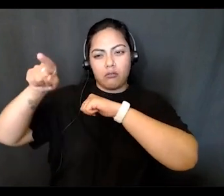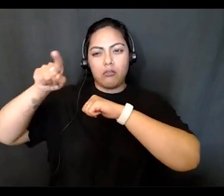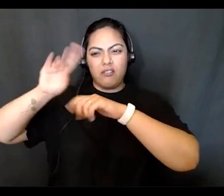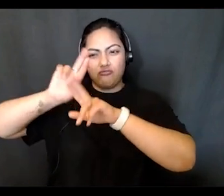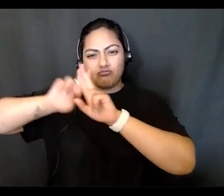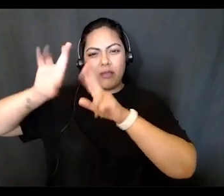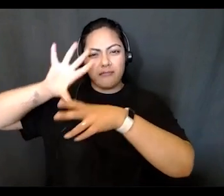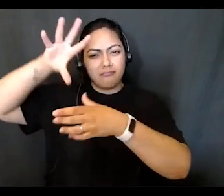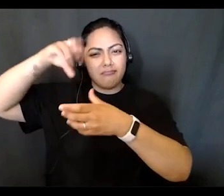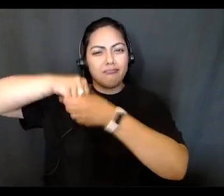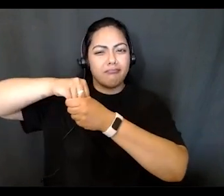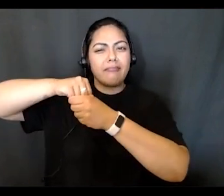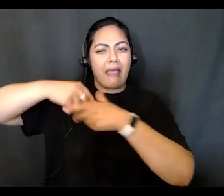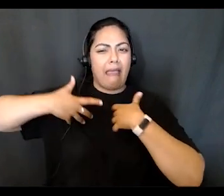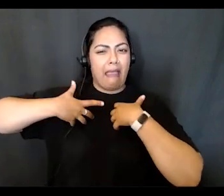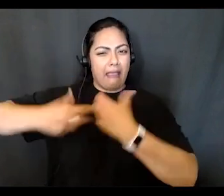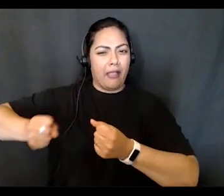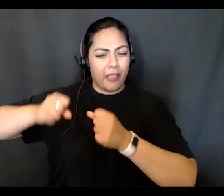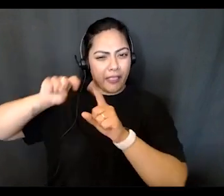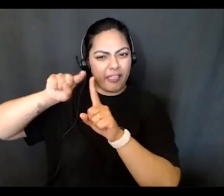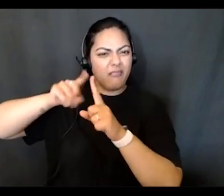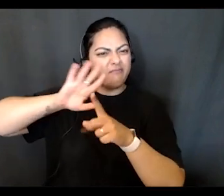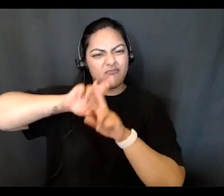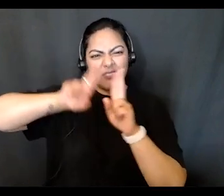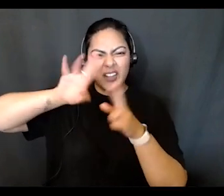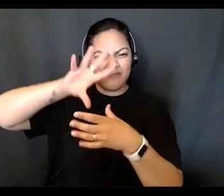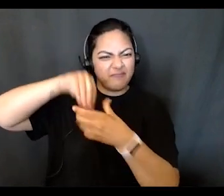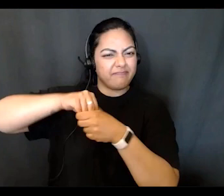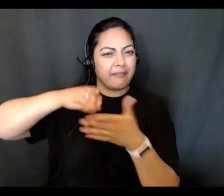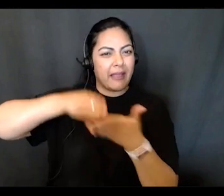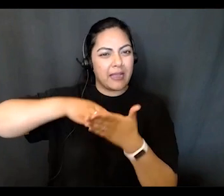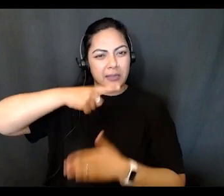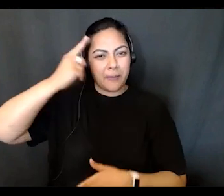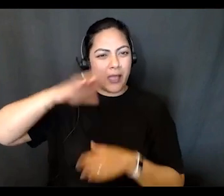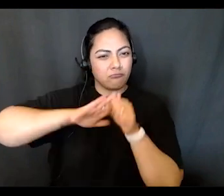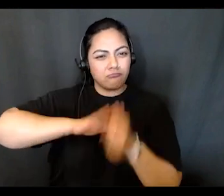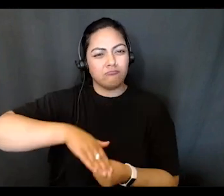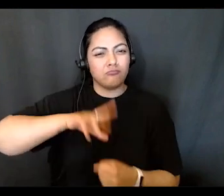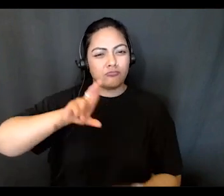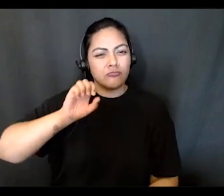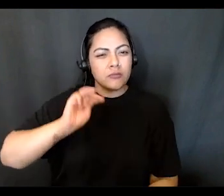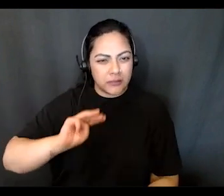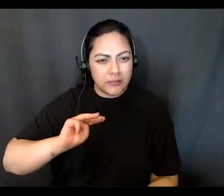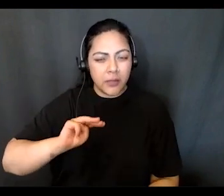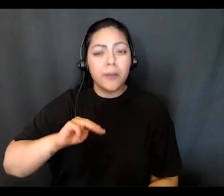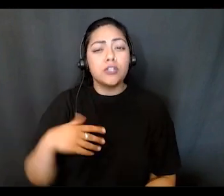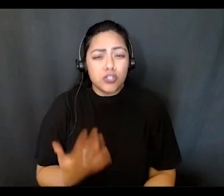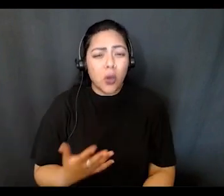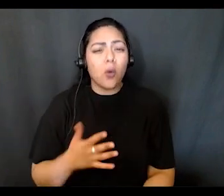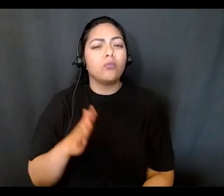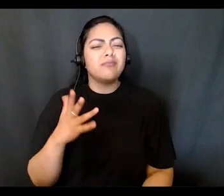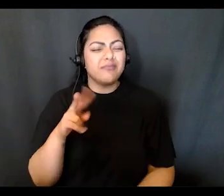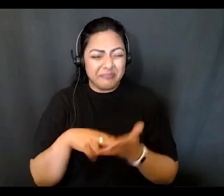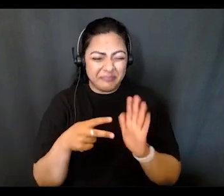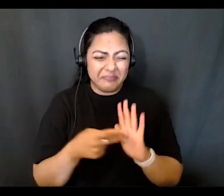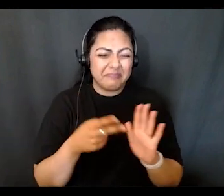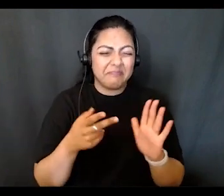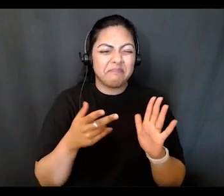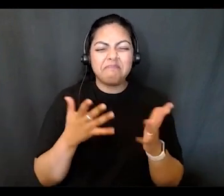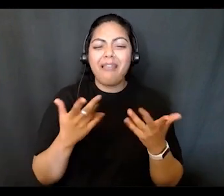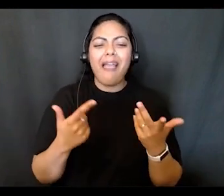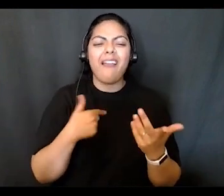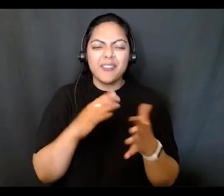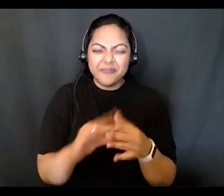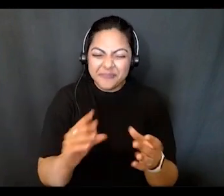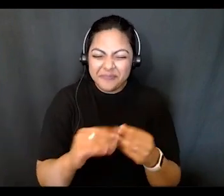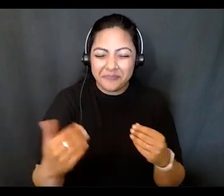in health spaces, we've been talking about the social determinants of health for quite a while, right? So the conditions of everyday life, how where we live, work, and